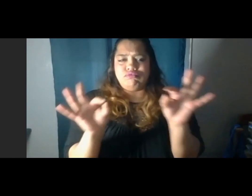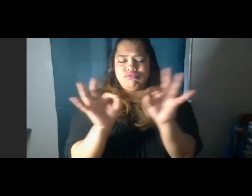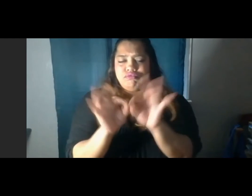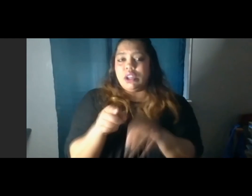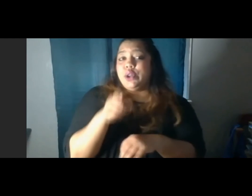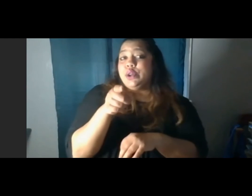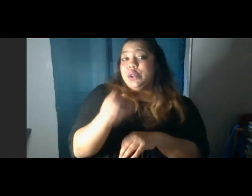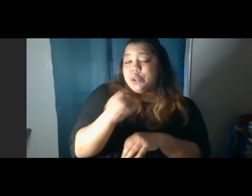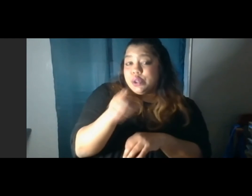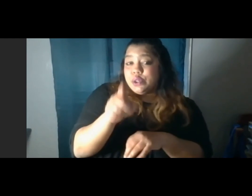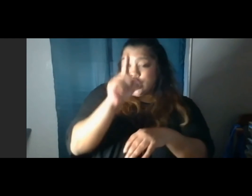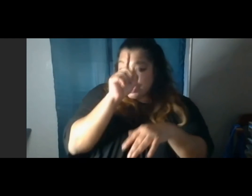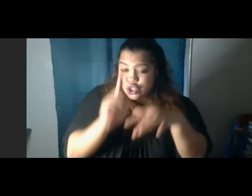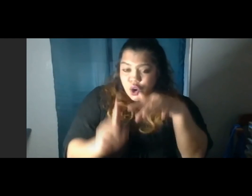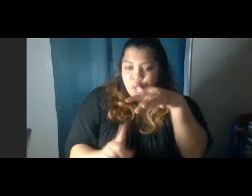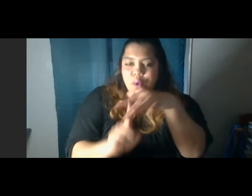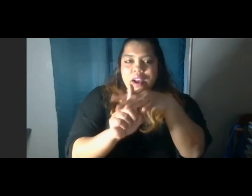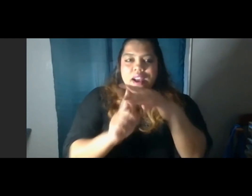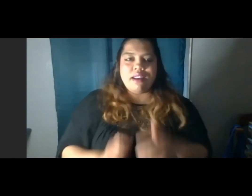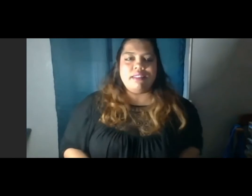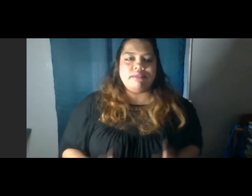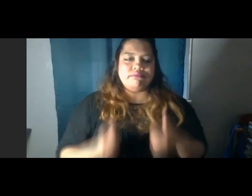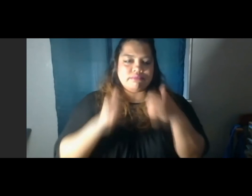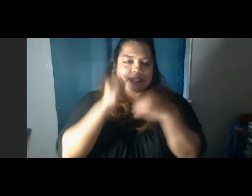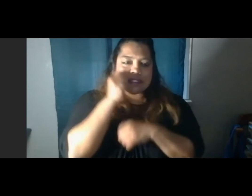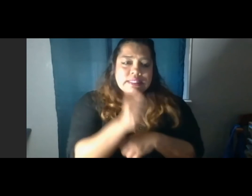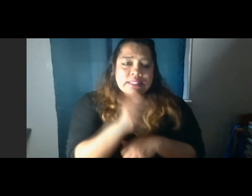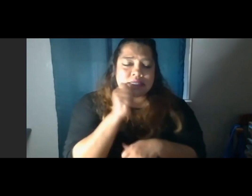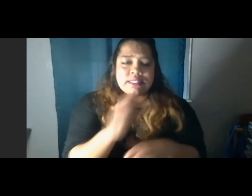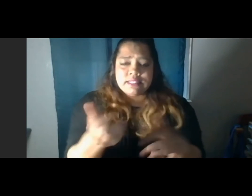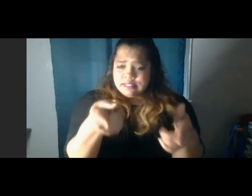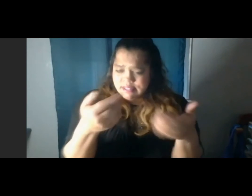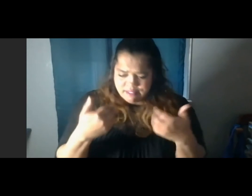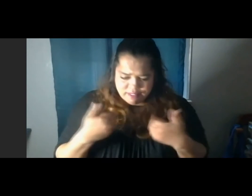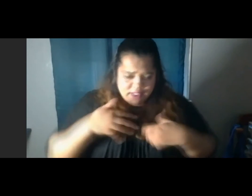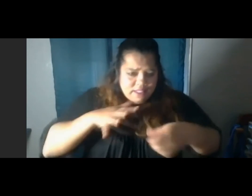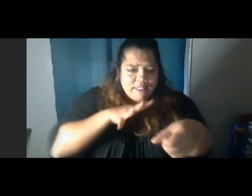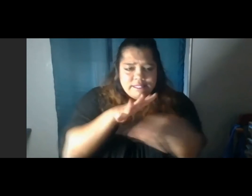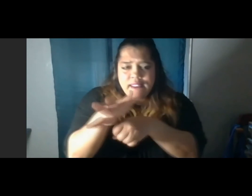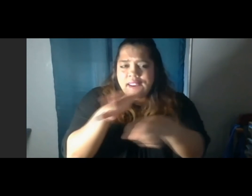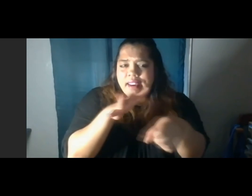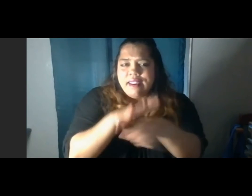You do enough. You have enough. Let go.